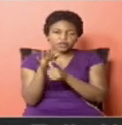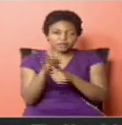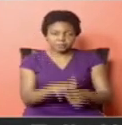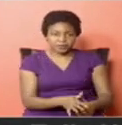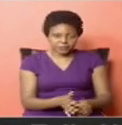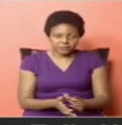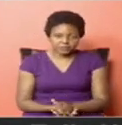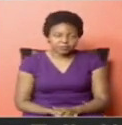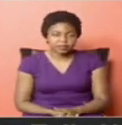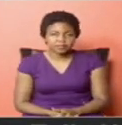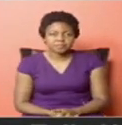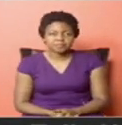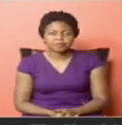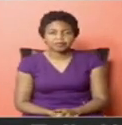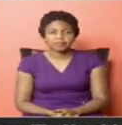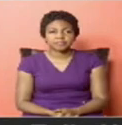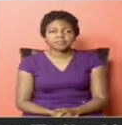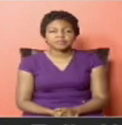exploitation.